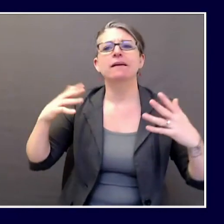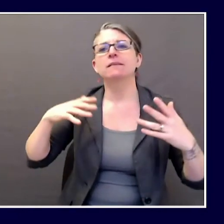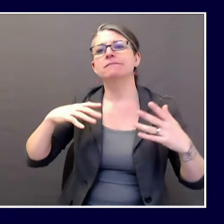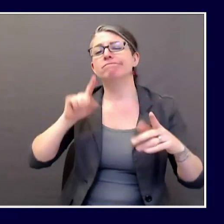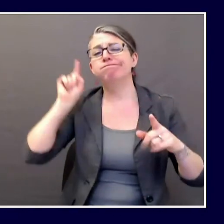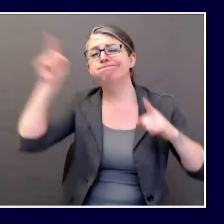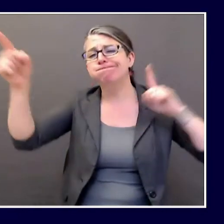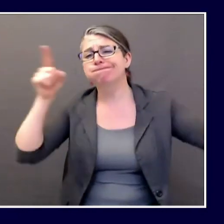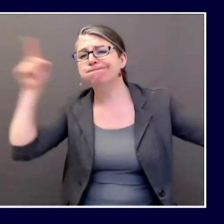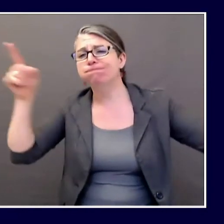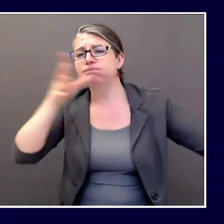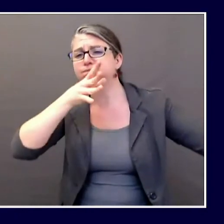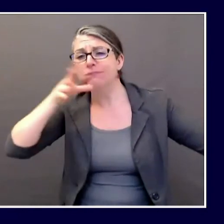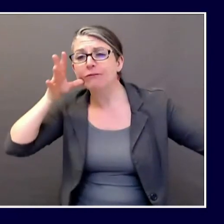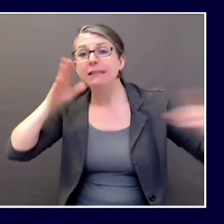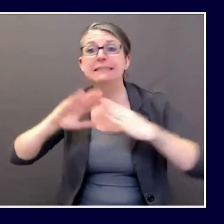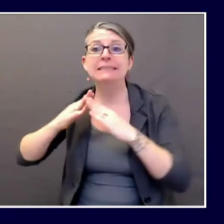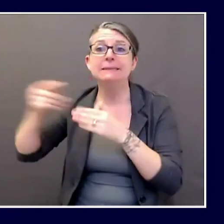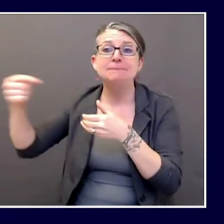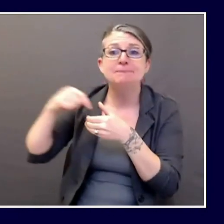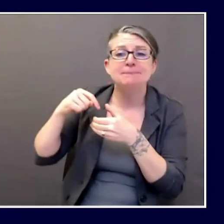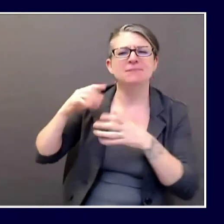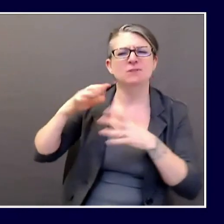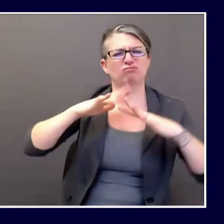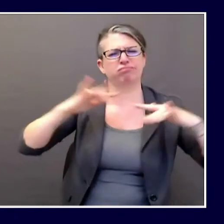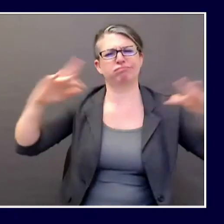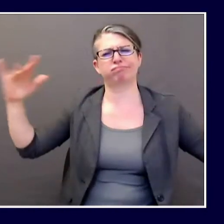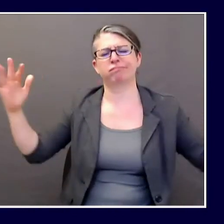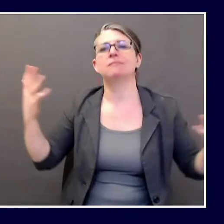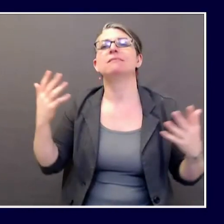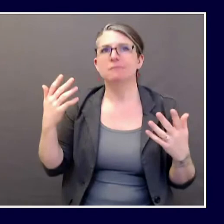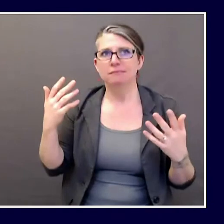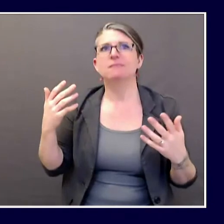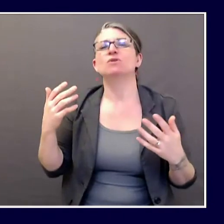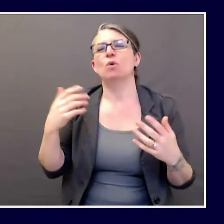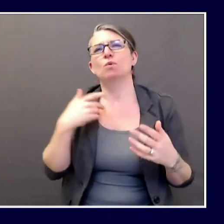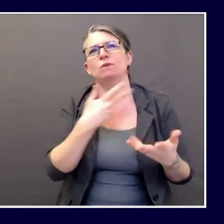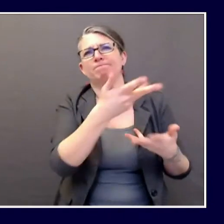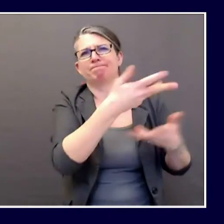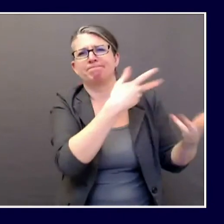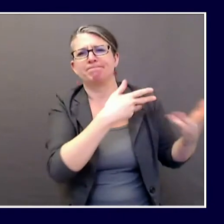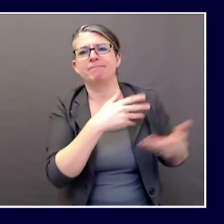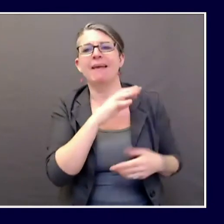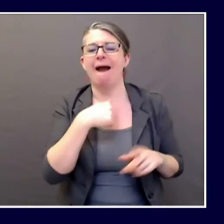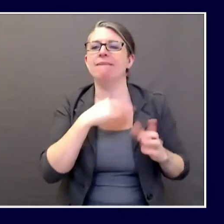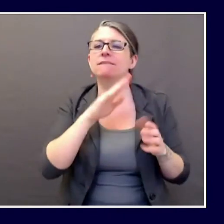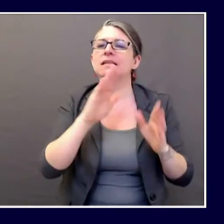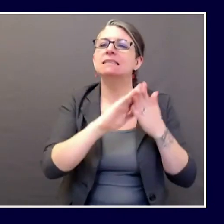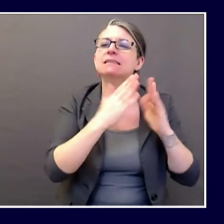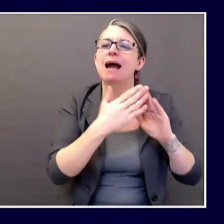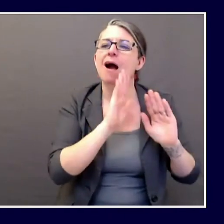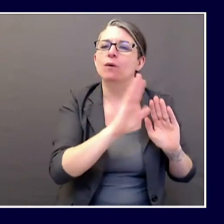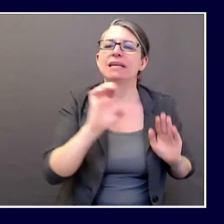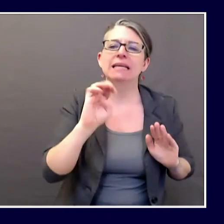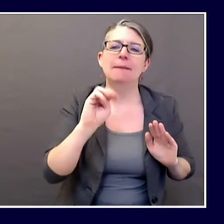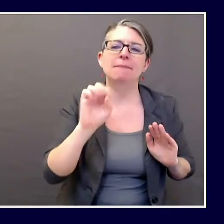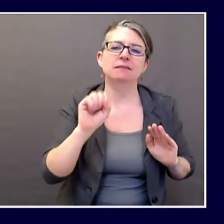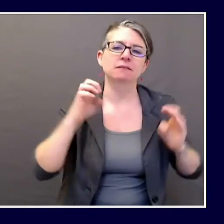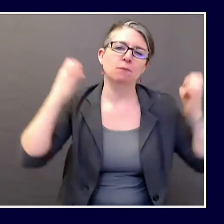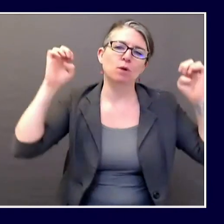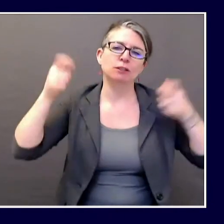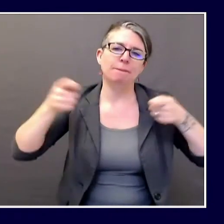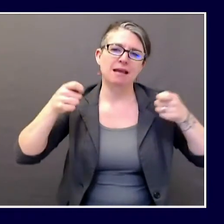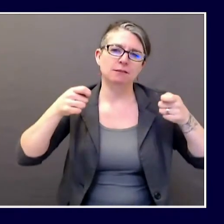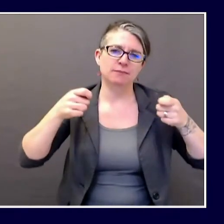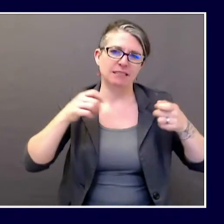they federally qualified health centers and even hospitals, to see, okay, when we get more J&J vaccine, could we do a pop-up clinic, for